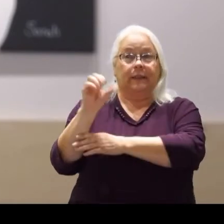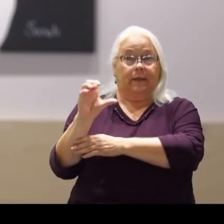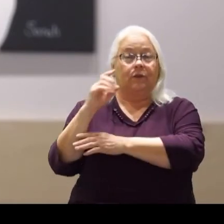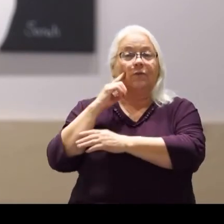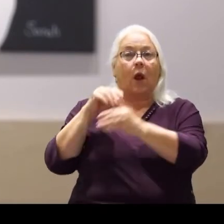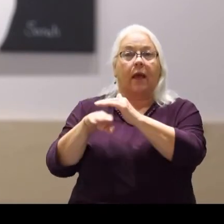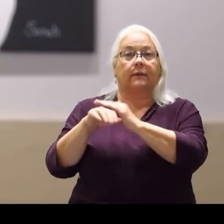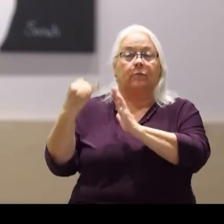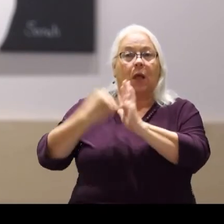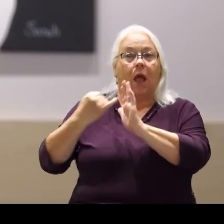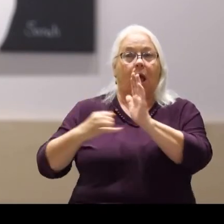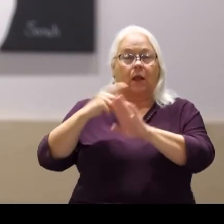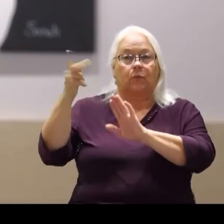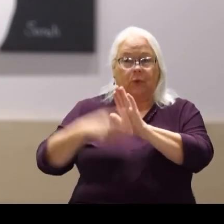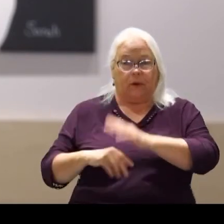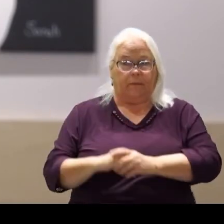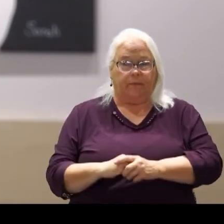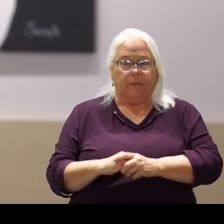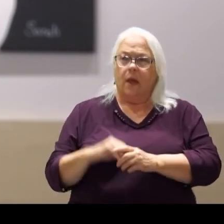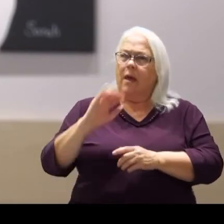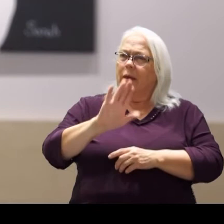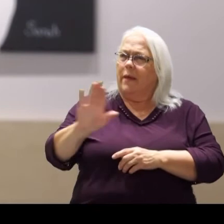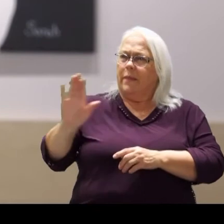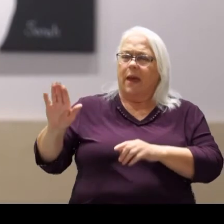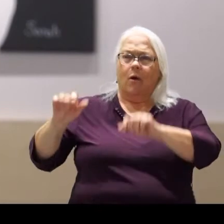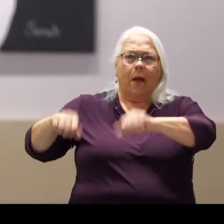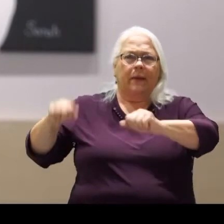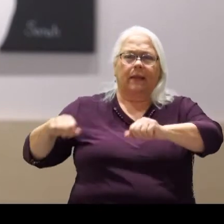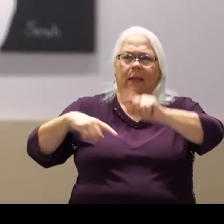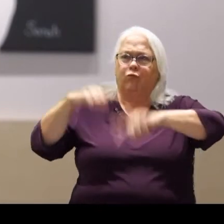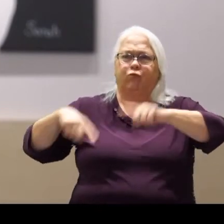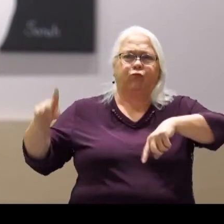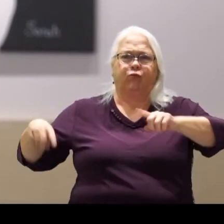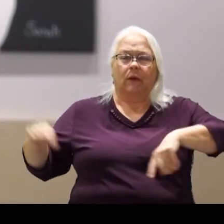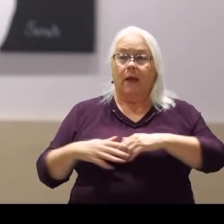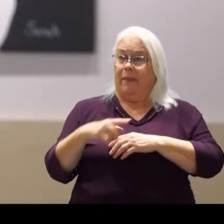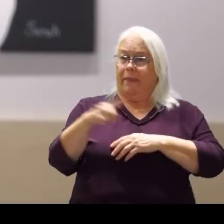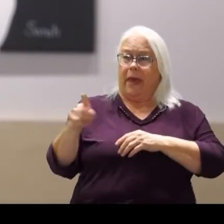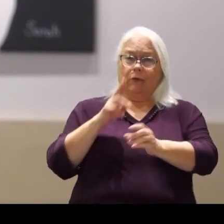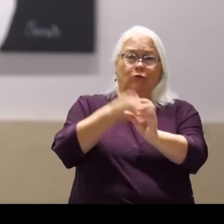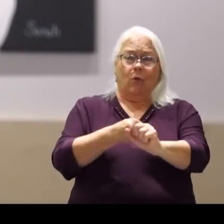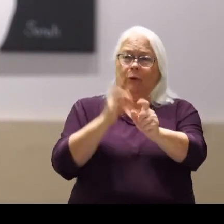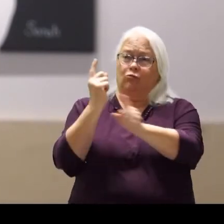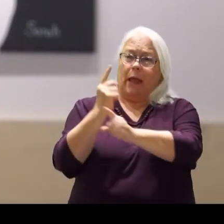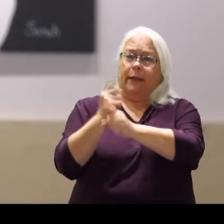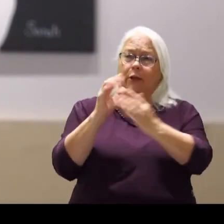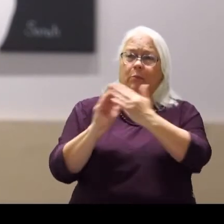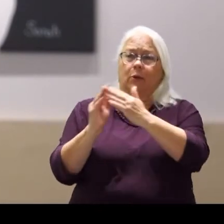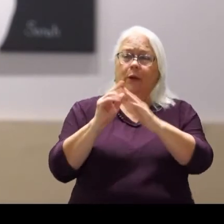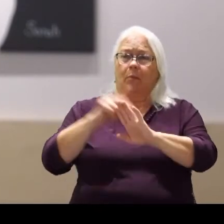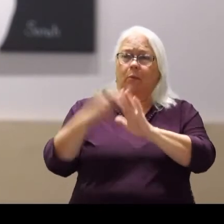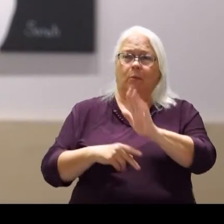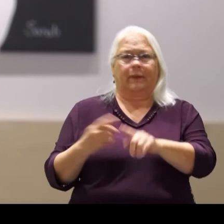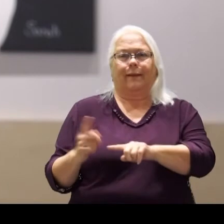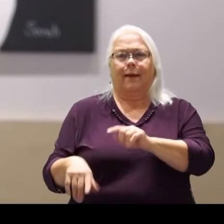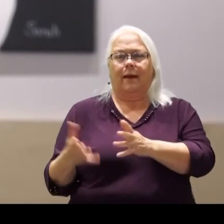the Accessible Arts program. And it's seniors of differing abilities, so maybe they can't access regular community